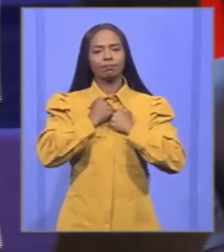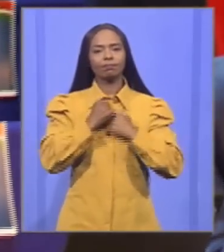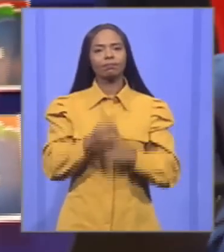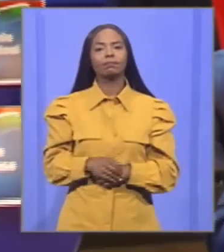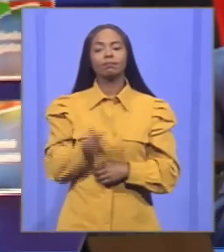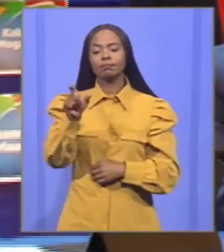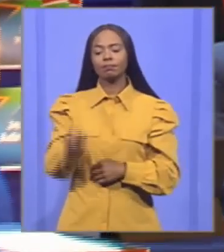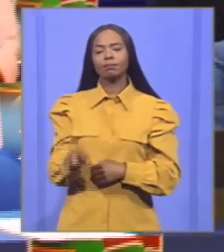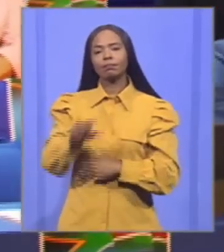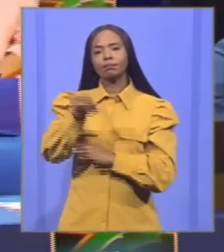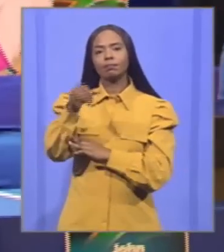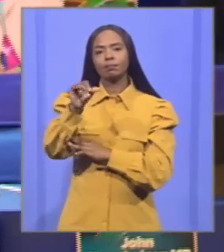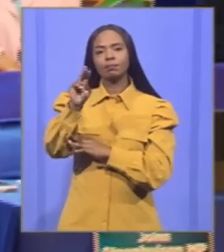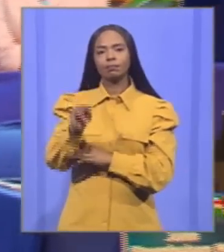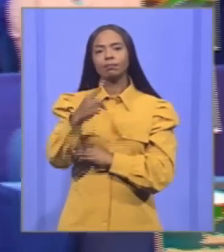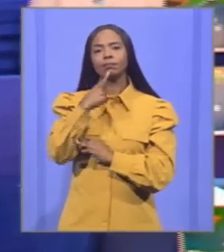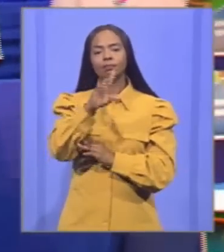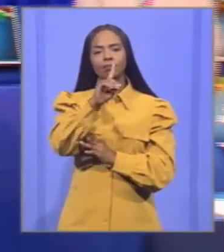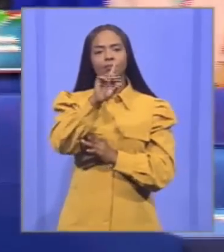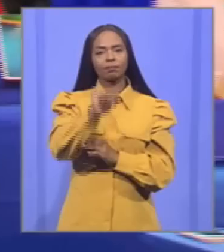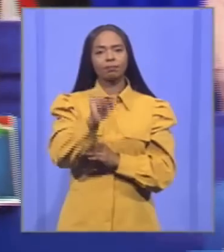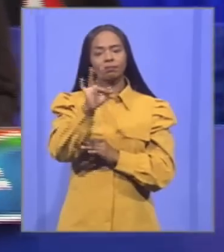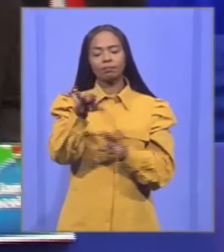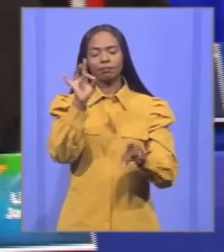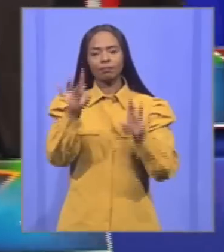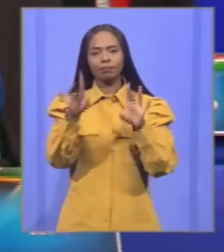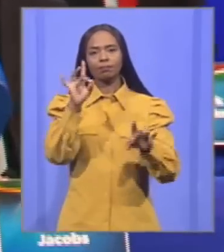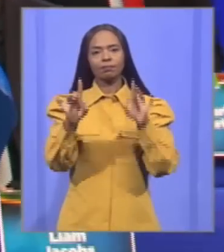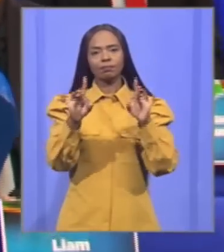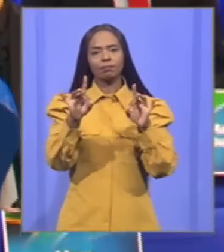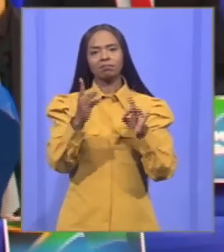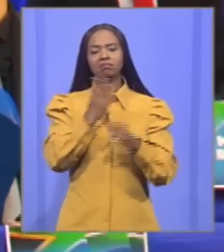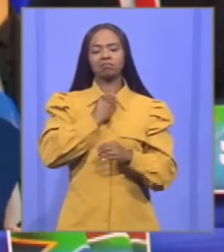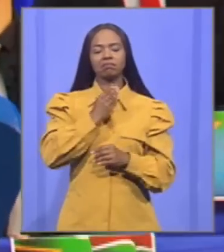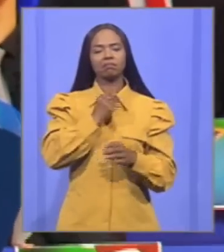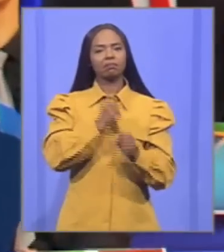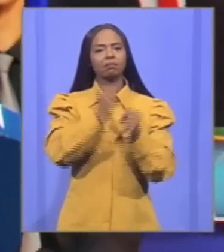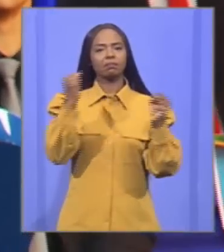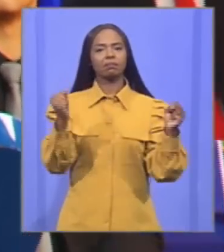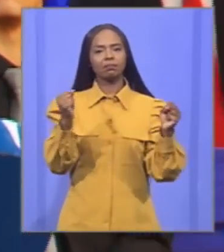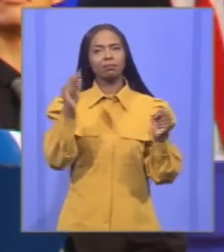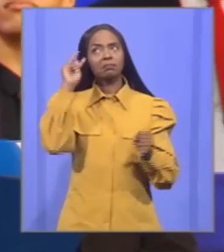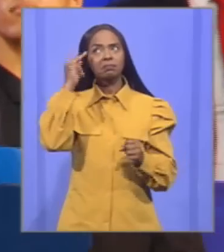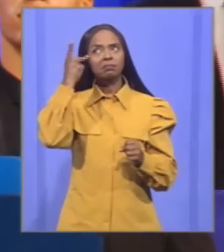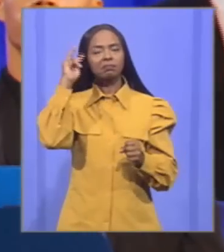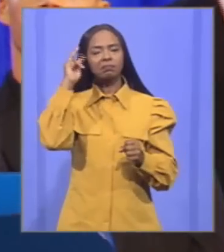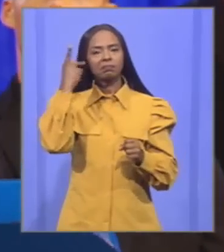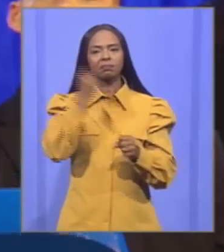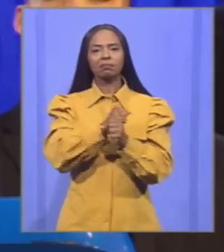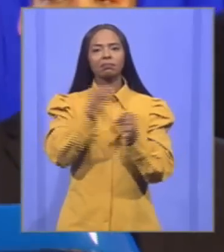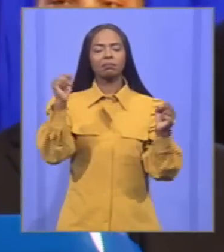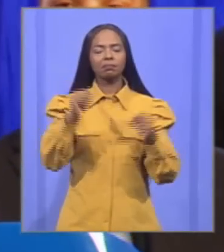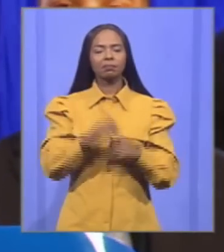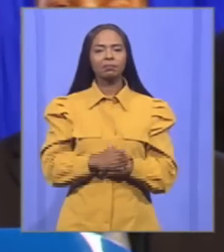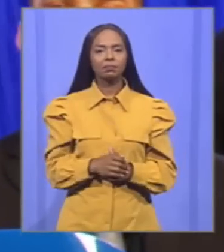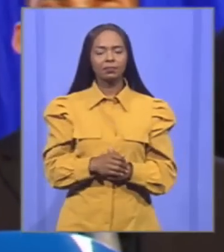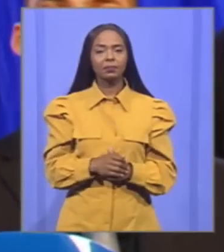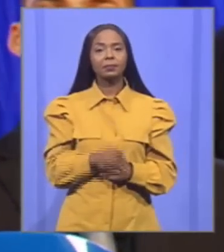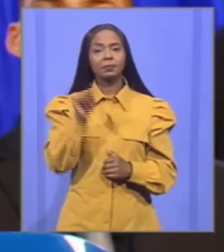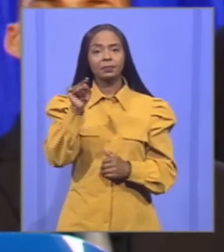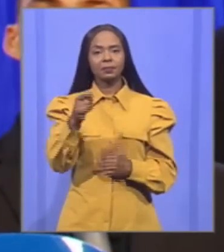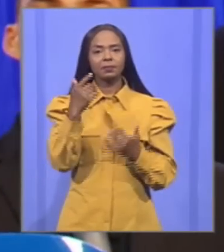DA ga e ke nyatsa tsamaiso ya lona fa go tla mo go tlhopheng batho ba ba nang le bokgoni mo maphateng a farologaneng. Fa ne a